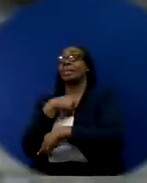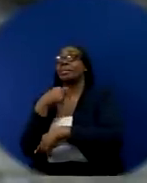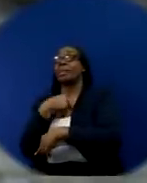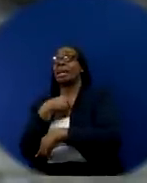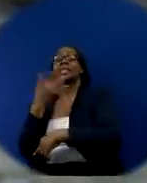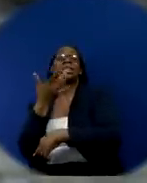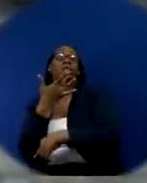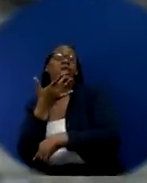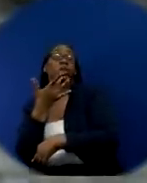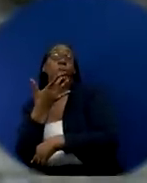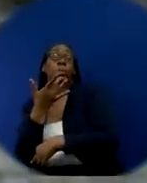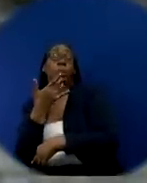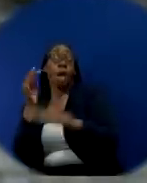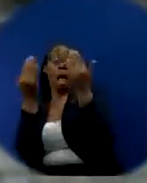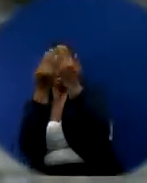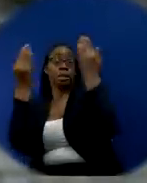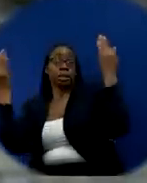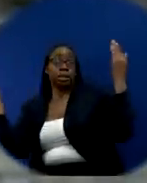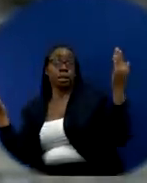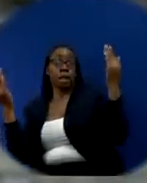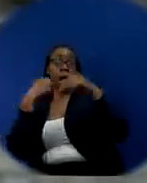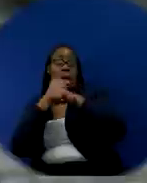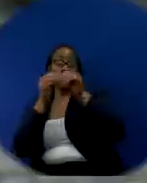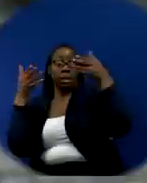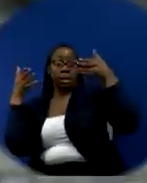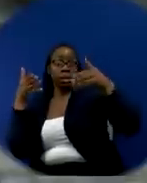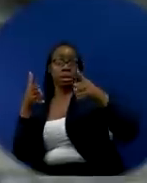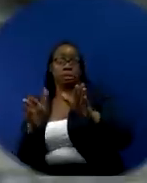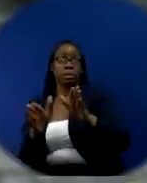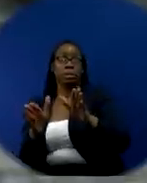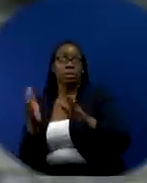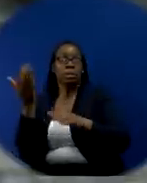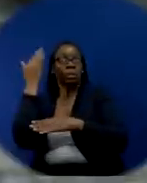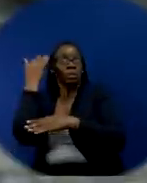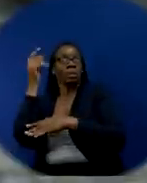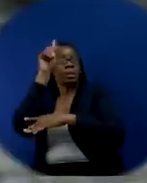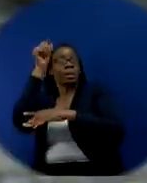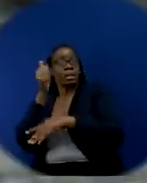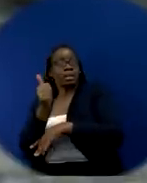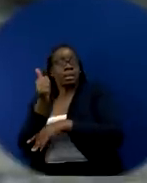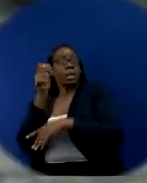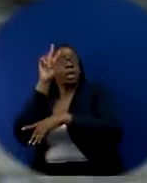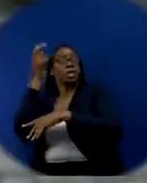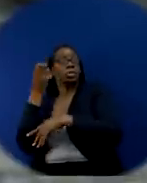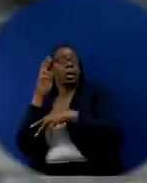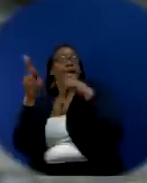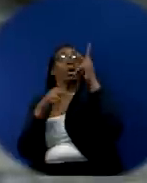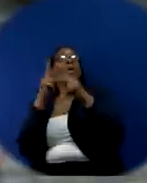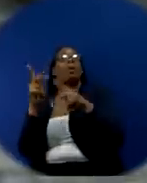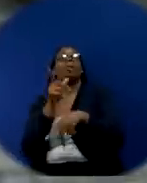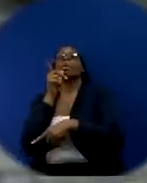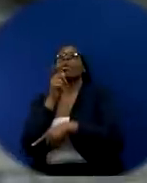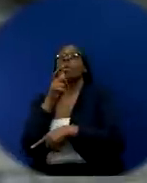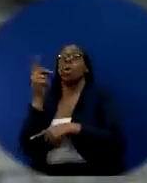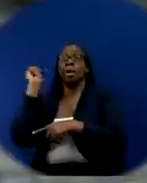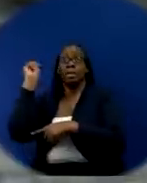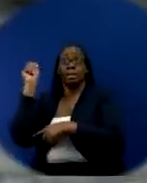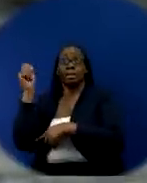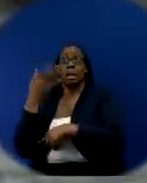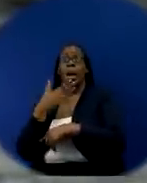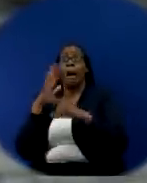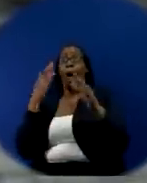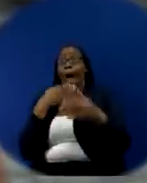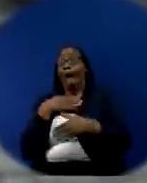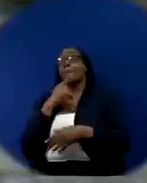favor. He's opened some doors. He's made some ways. I need 10 or 12 people up in there right there who can testify. My